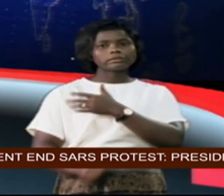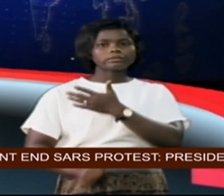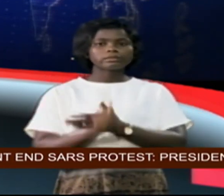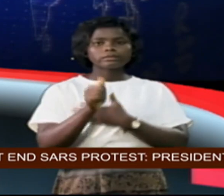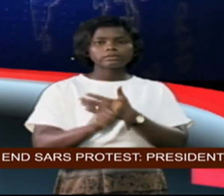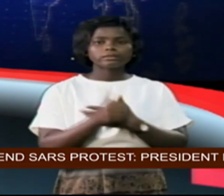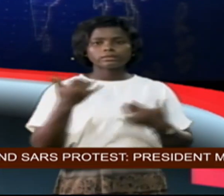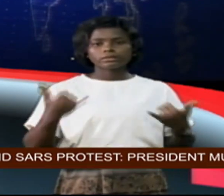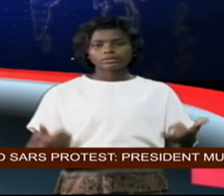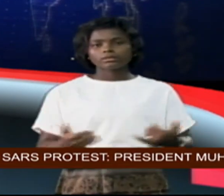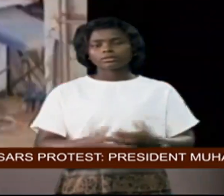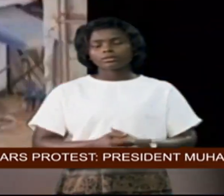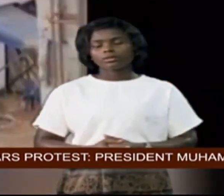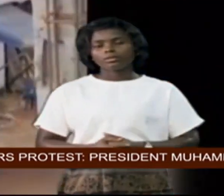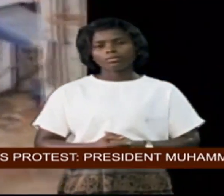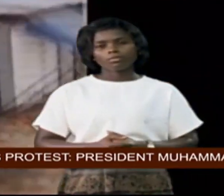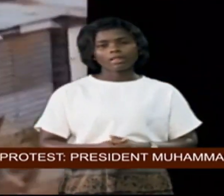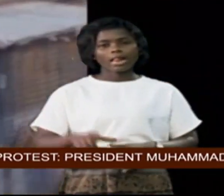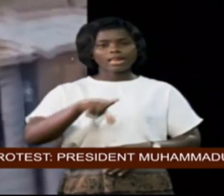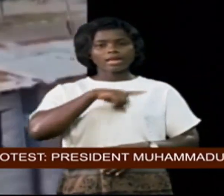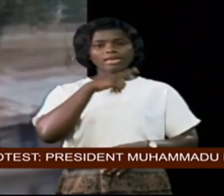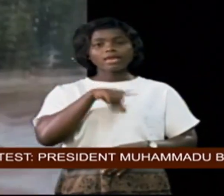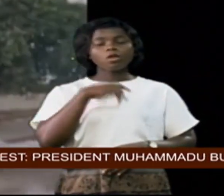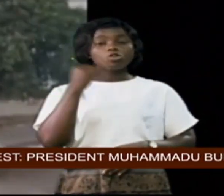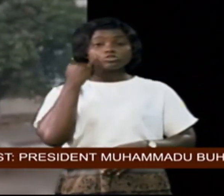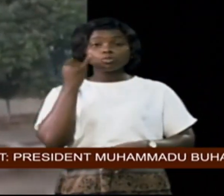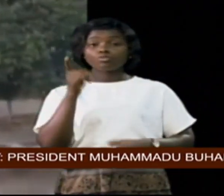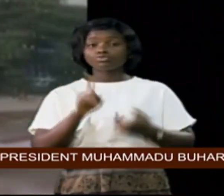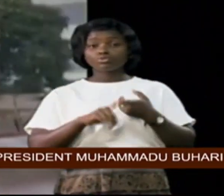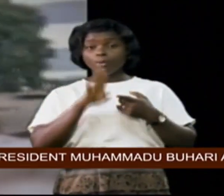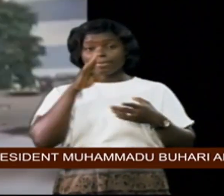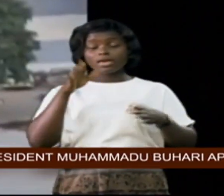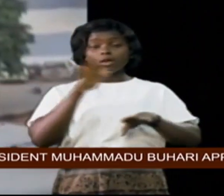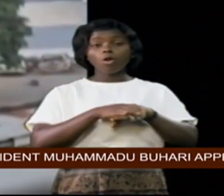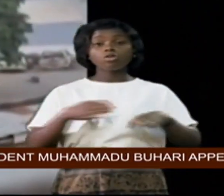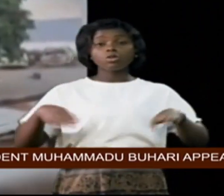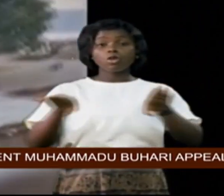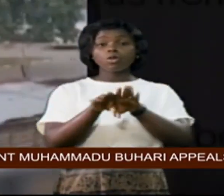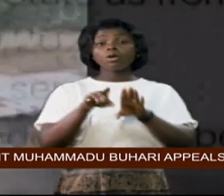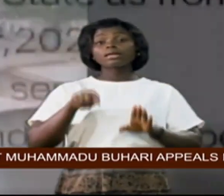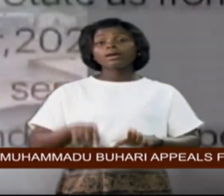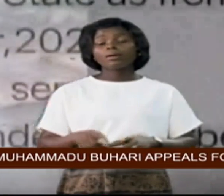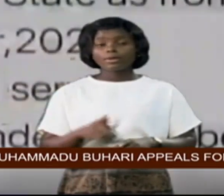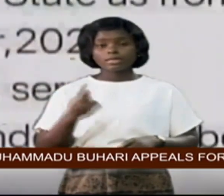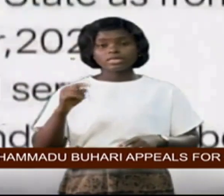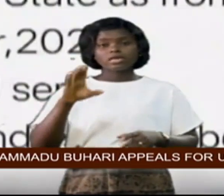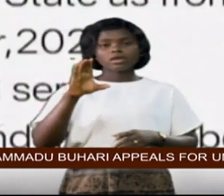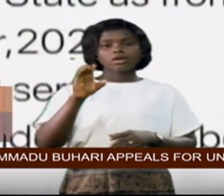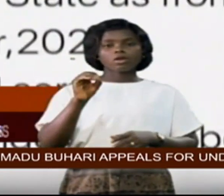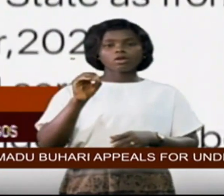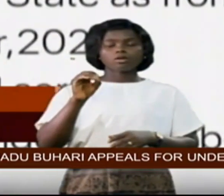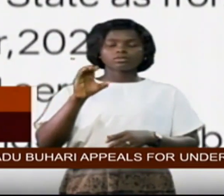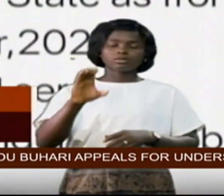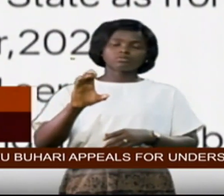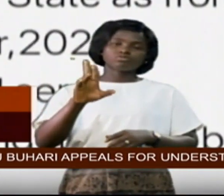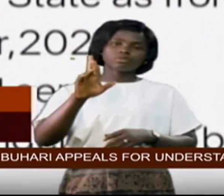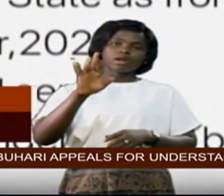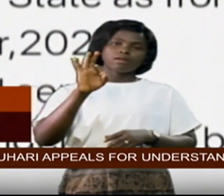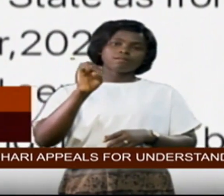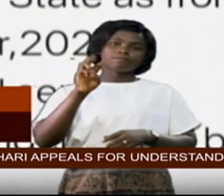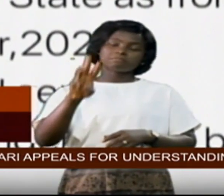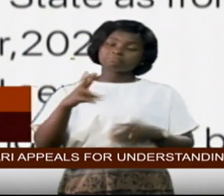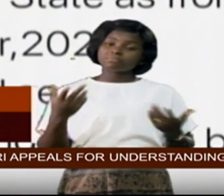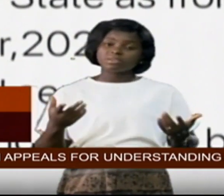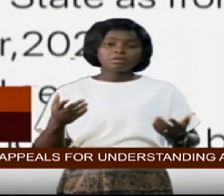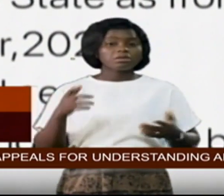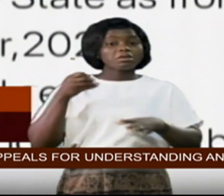more. Lagos, supposed to be on lockdown, is ablaze. The curfew imposed by the government seems not to have